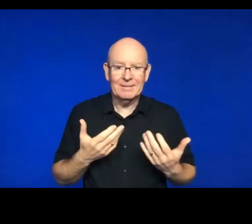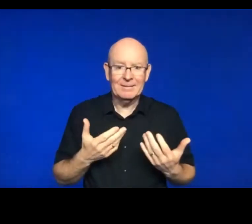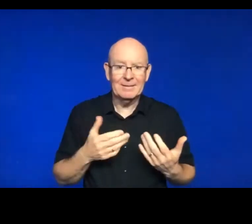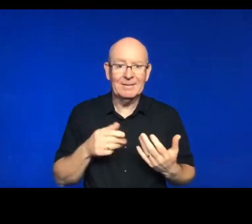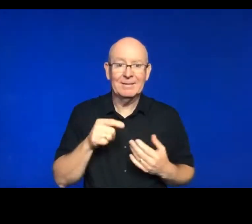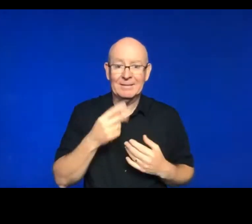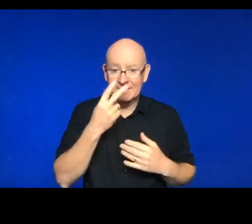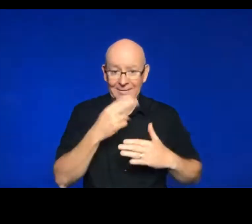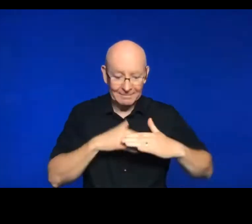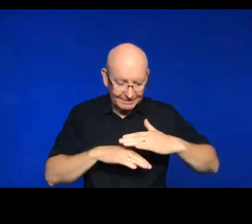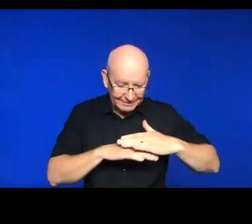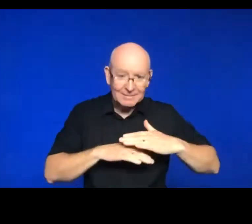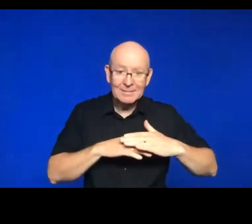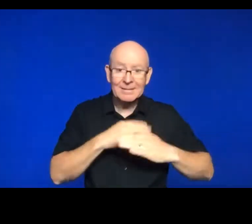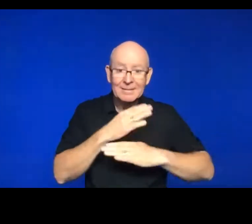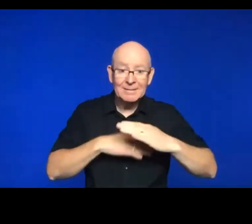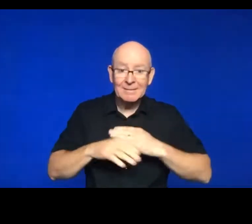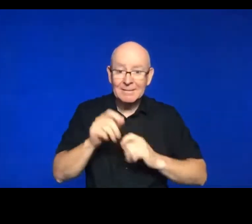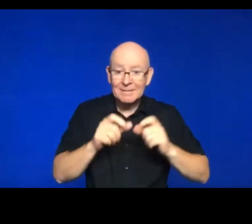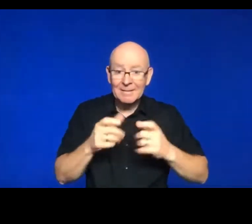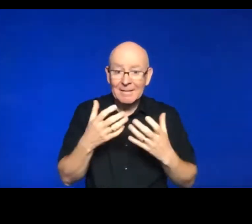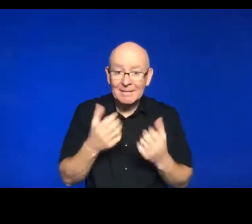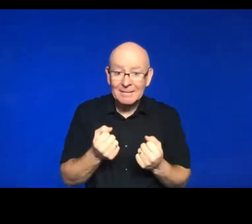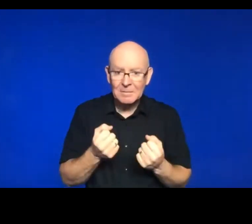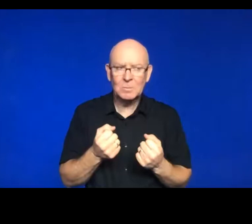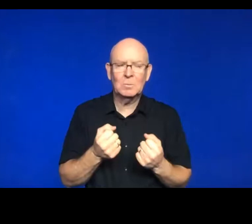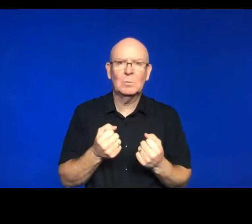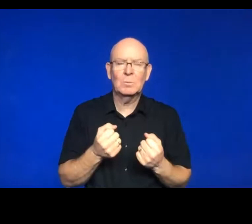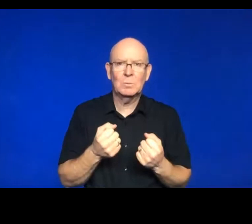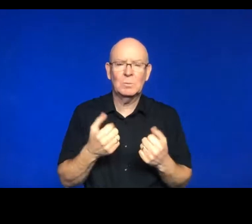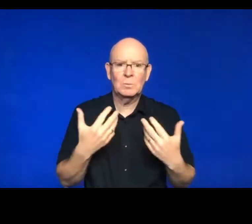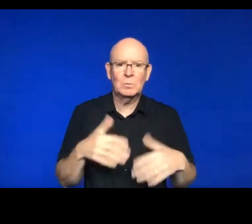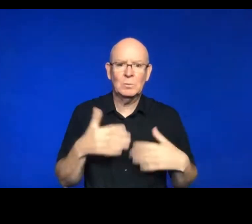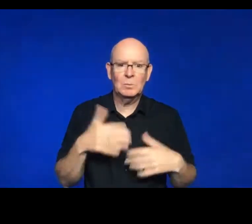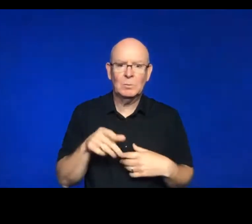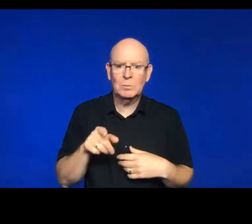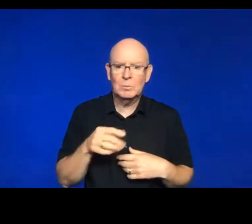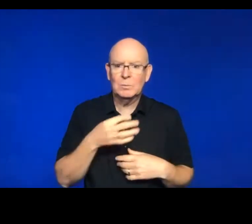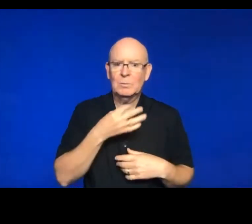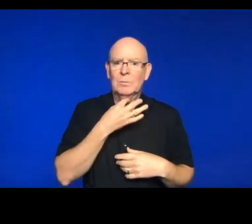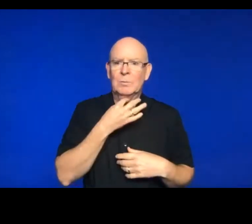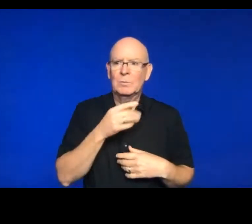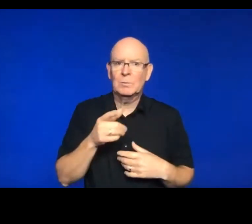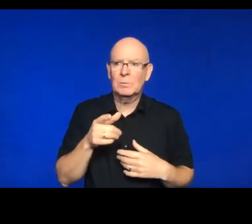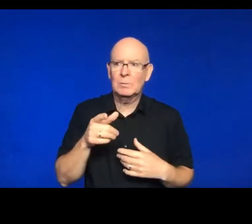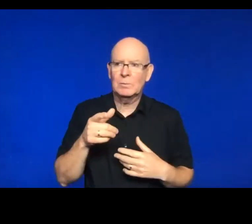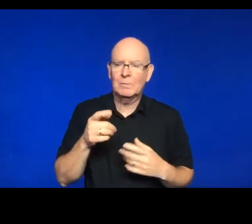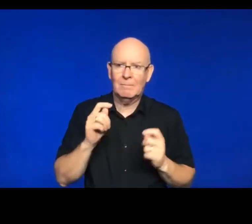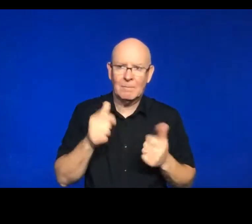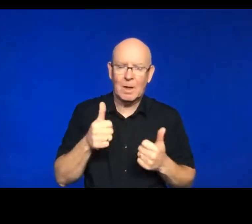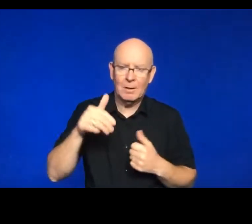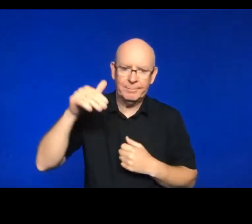more deteriorated health if these health-related behaviors cannot be put into